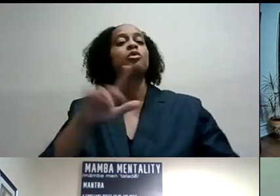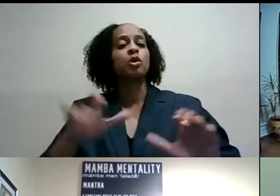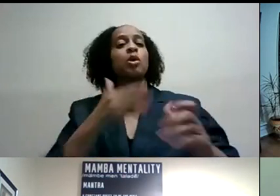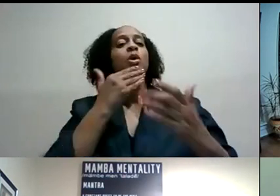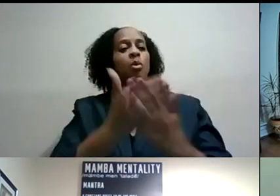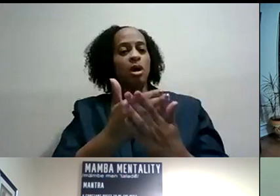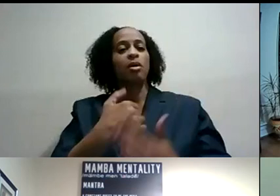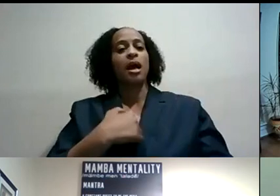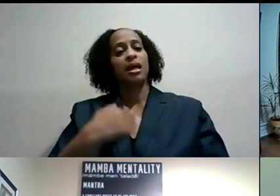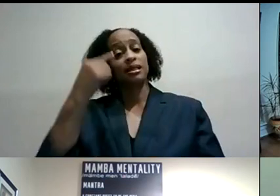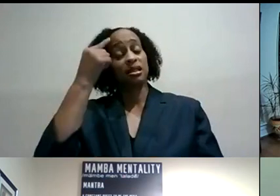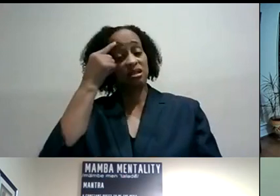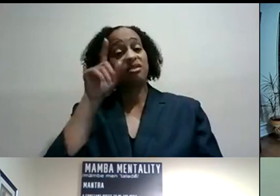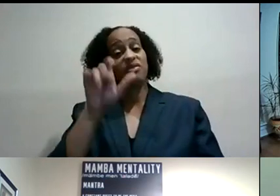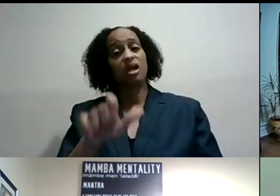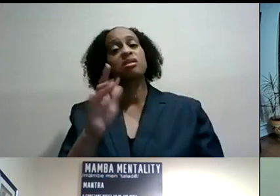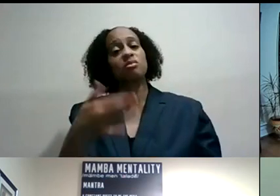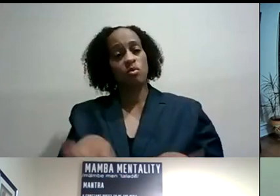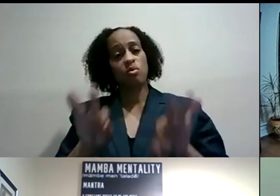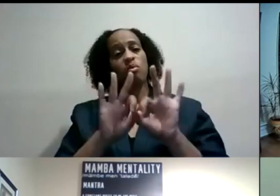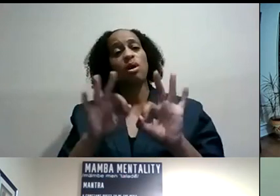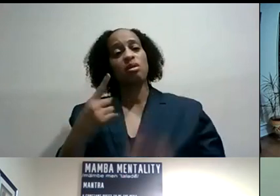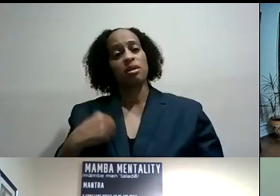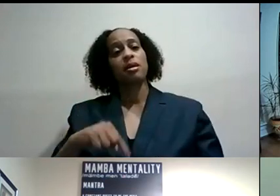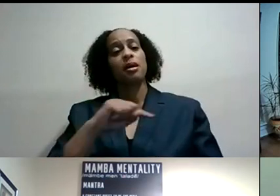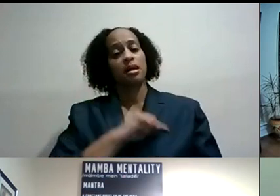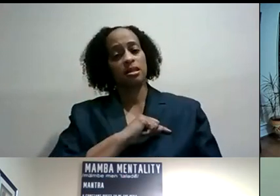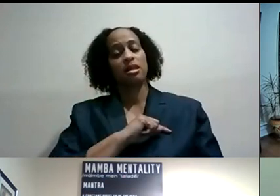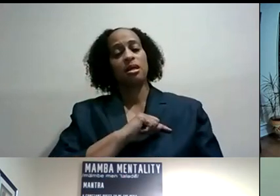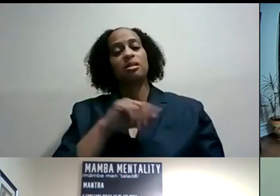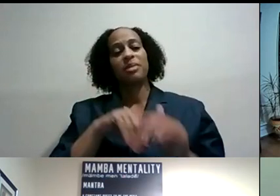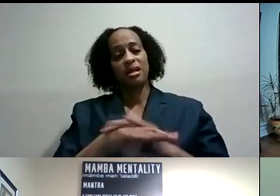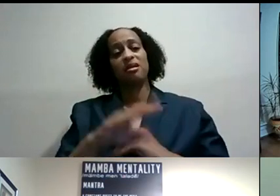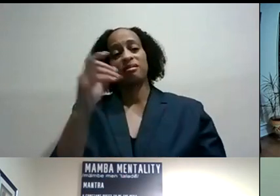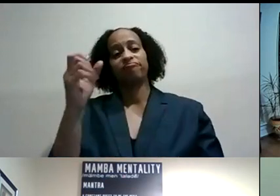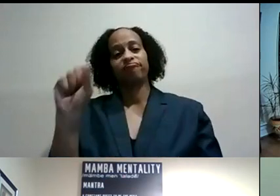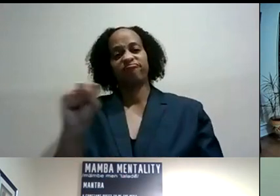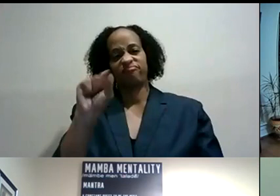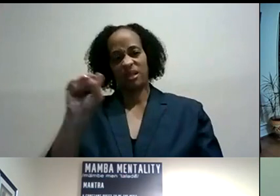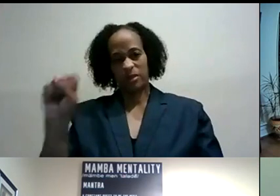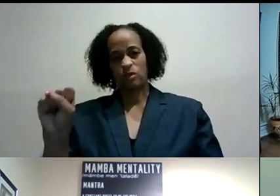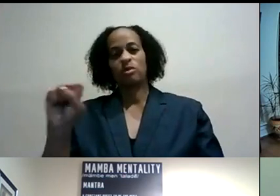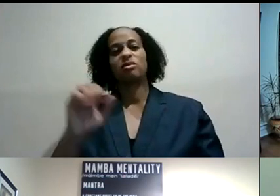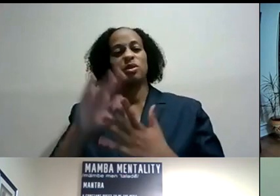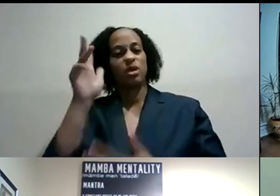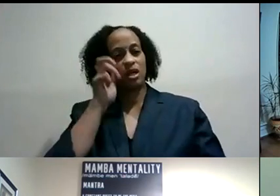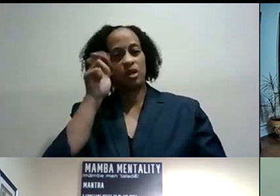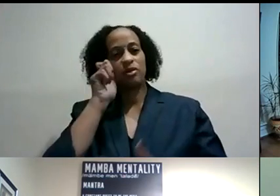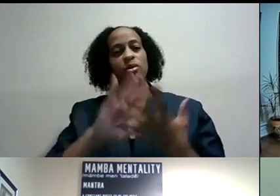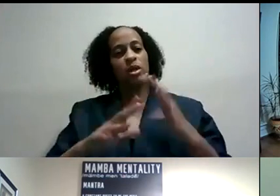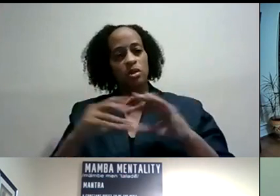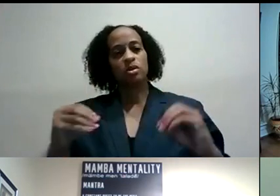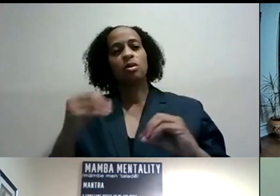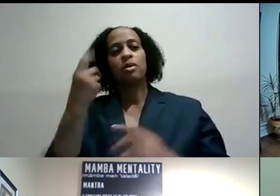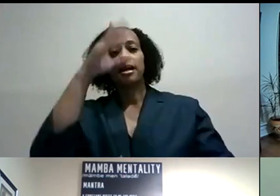think that's worth us being in Sabbath school to hear the story where God